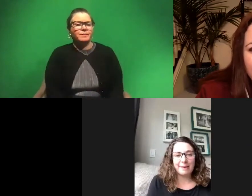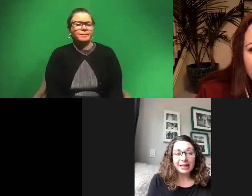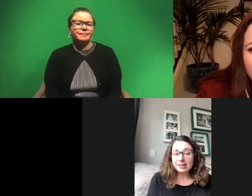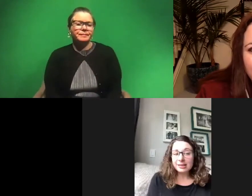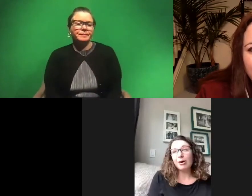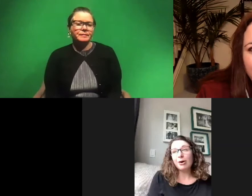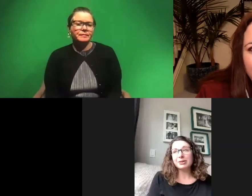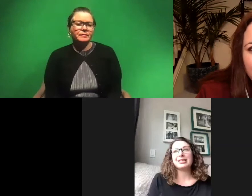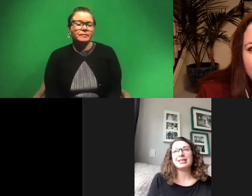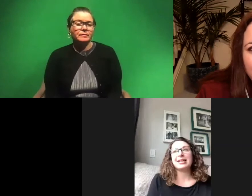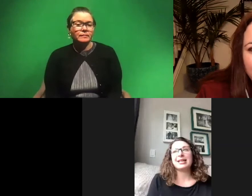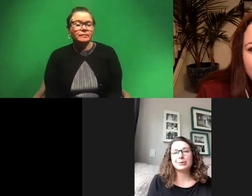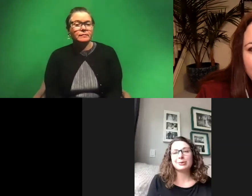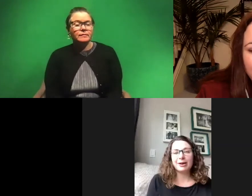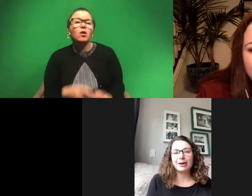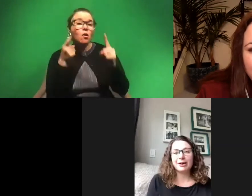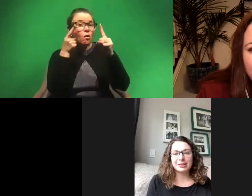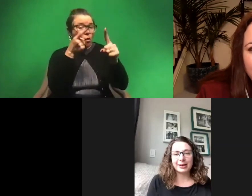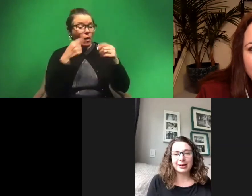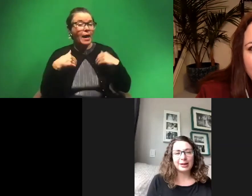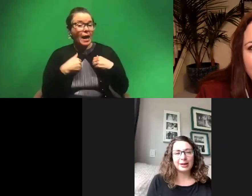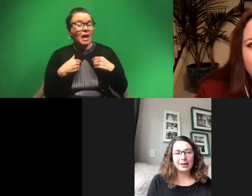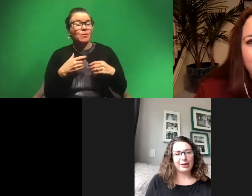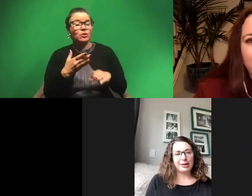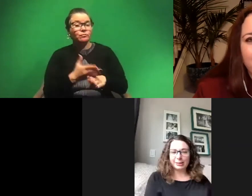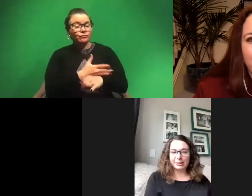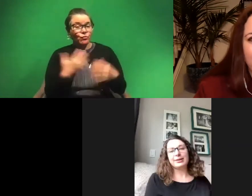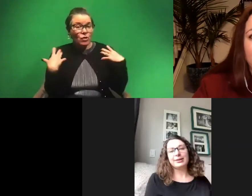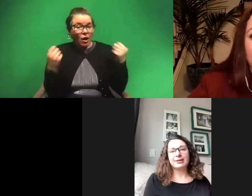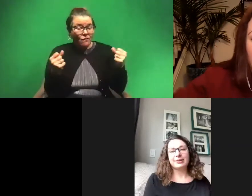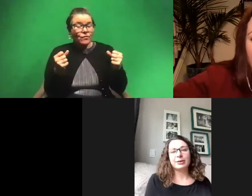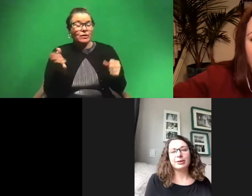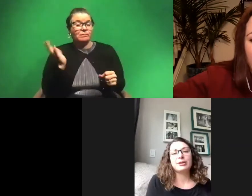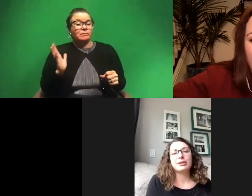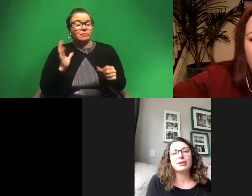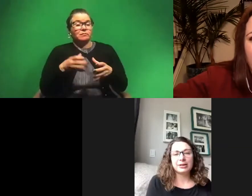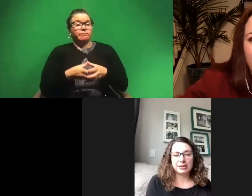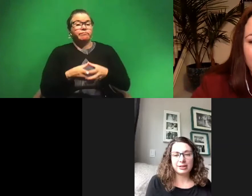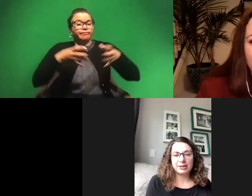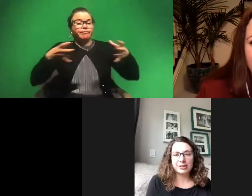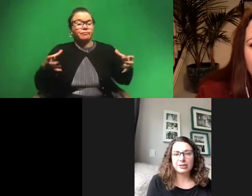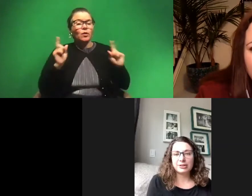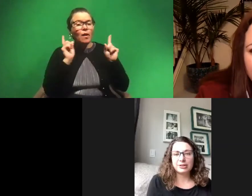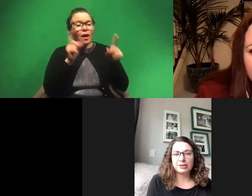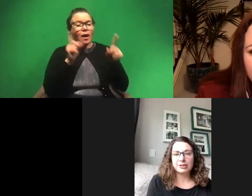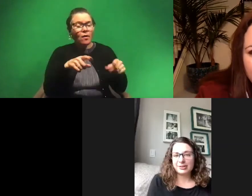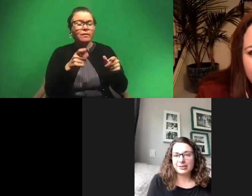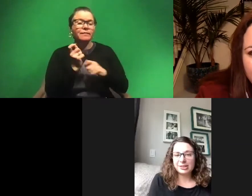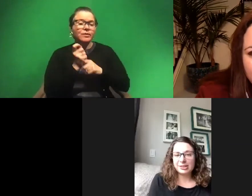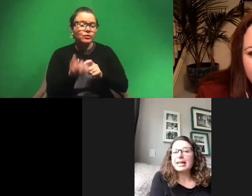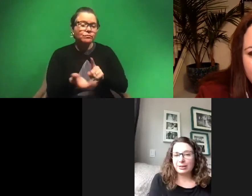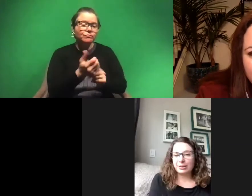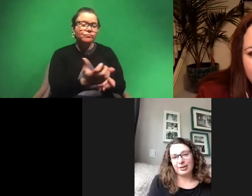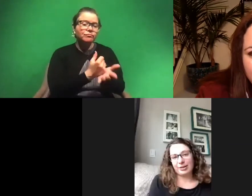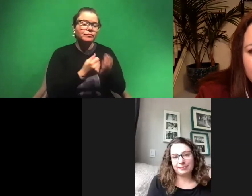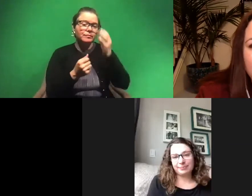the goal, is to get the animals recovered to the point where it used to be, where you Right. could go out and fish